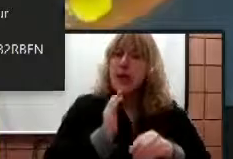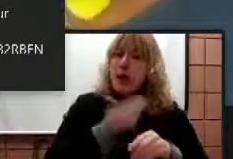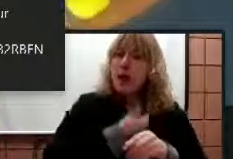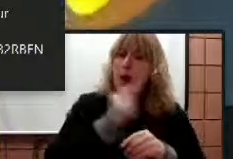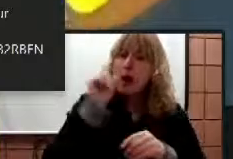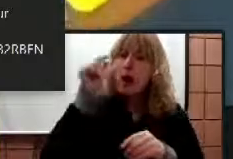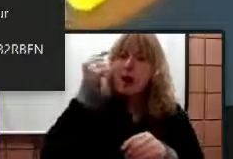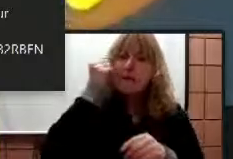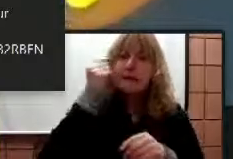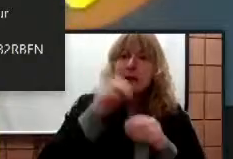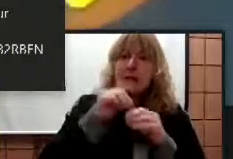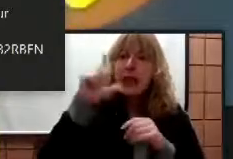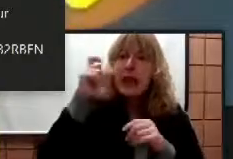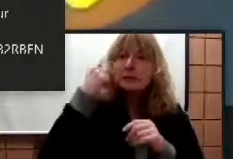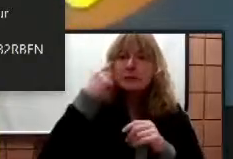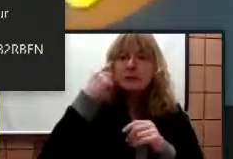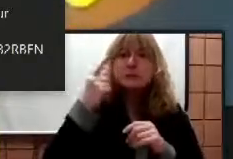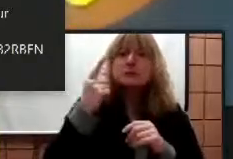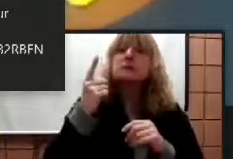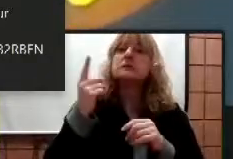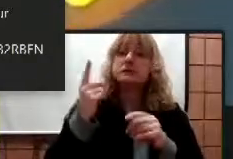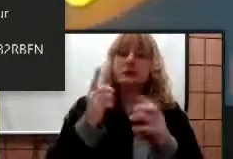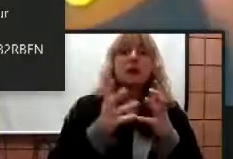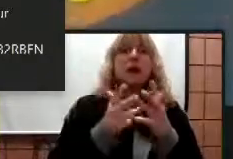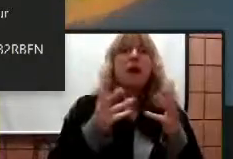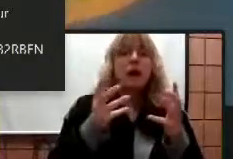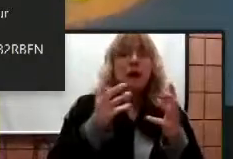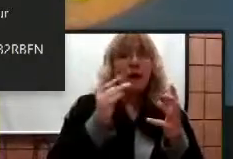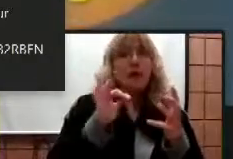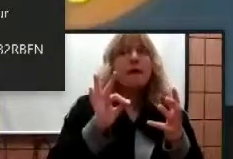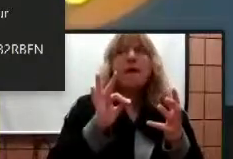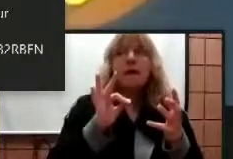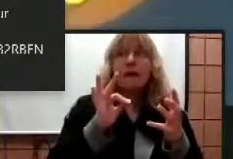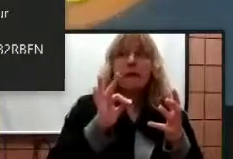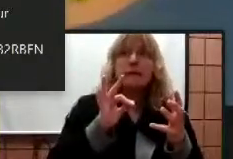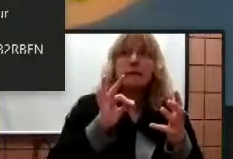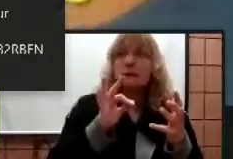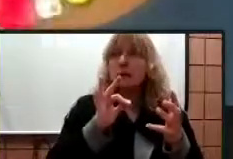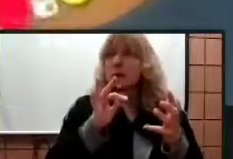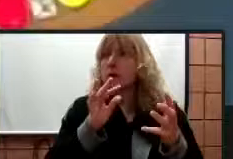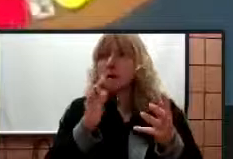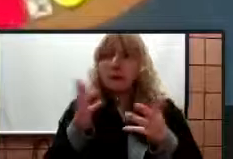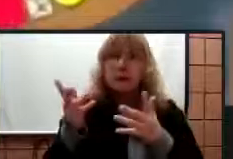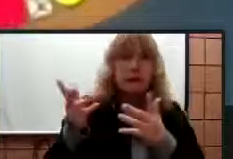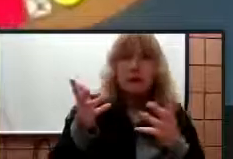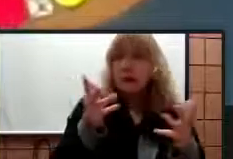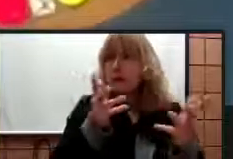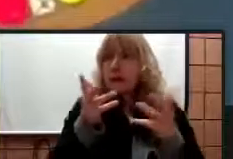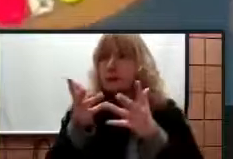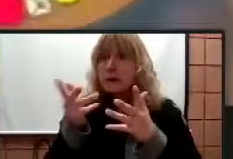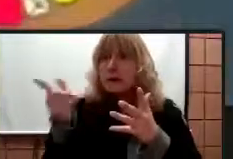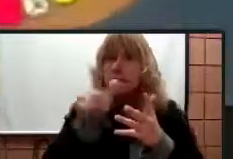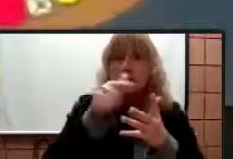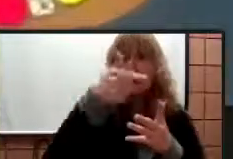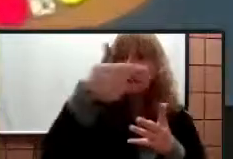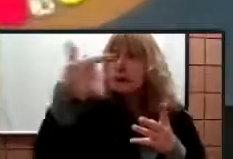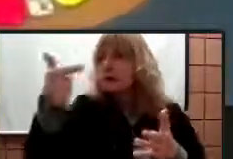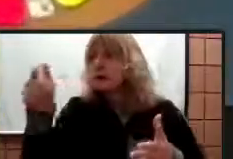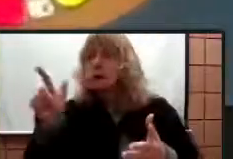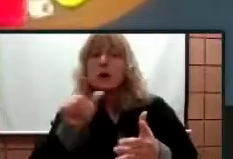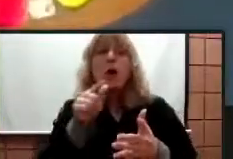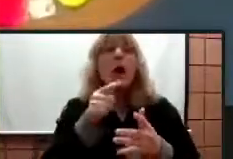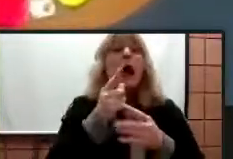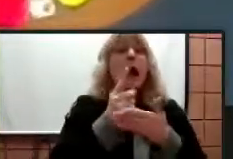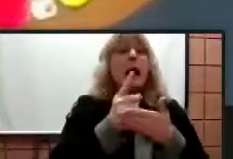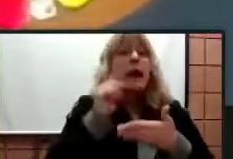government in Lansing. There's a lot of going back and forth, and just really quickly, what we said last week was there's $2.1